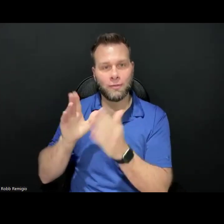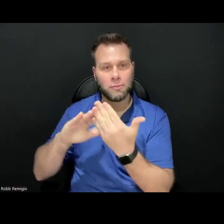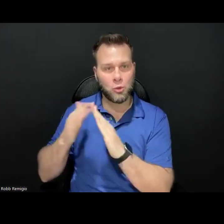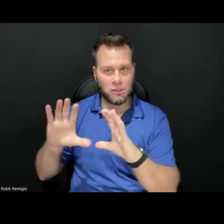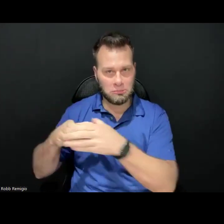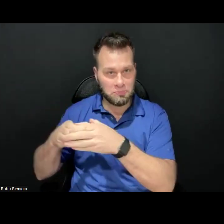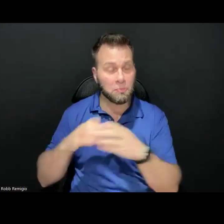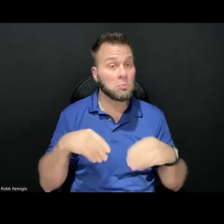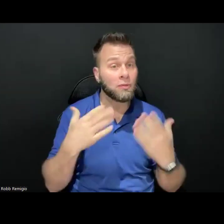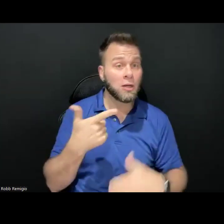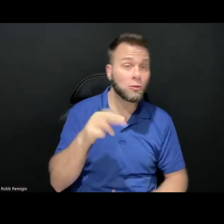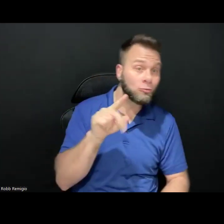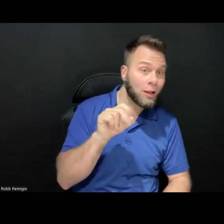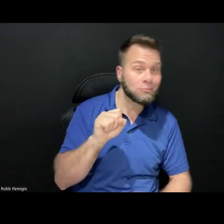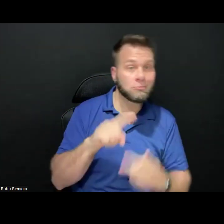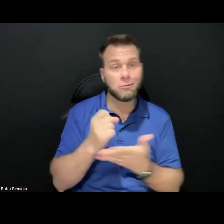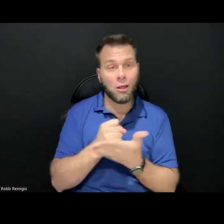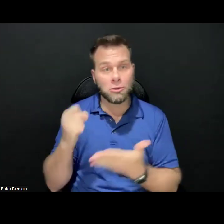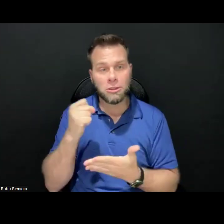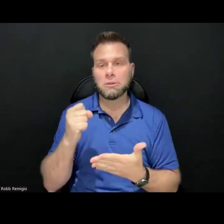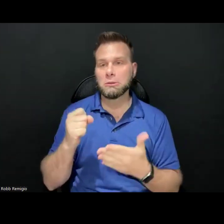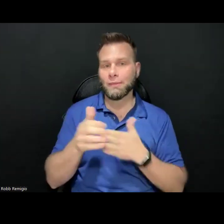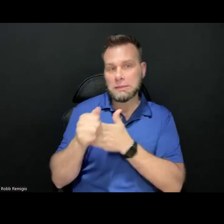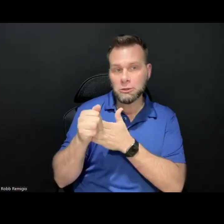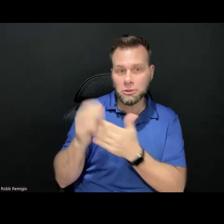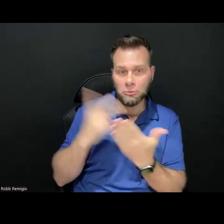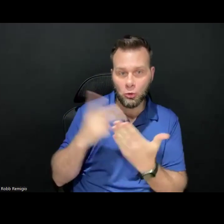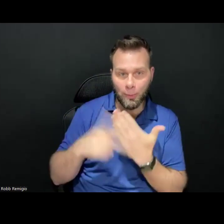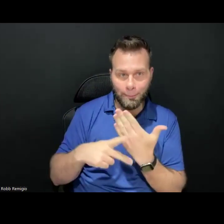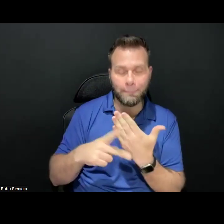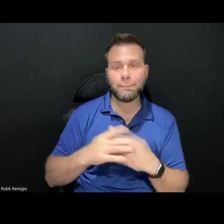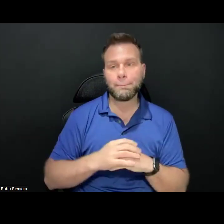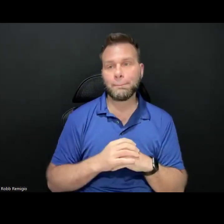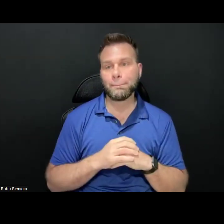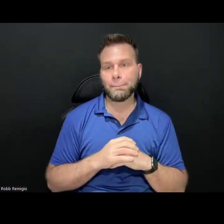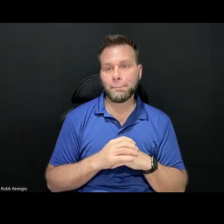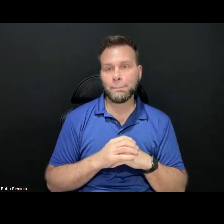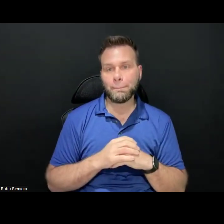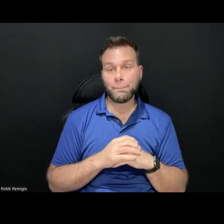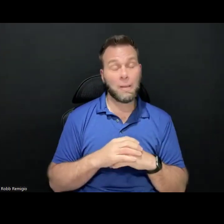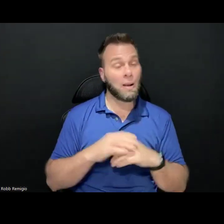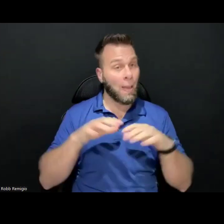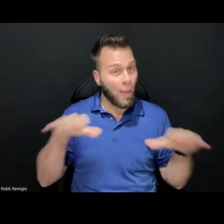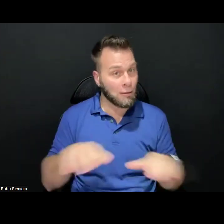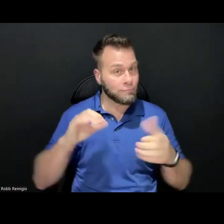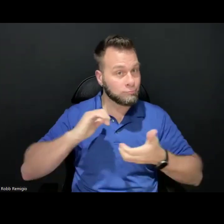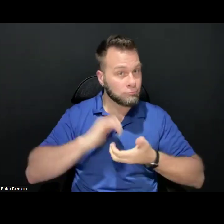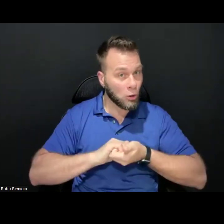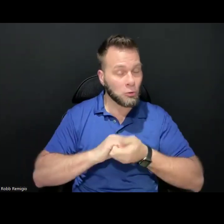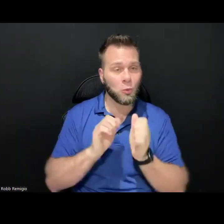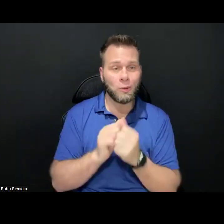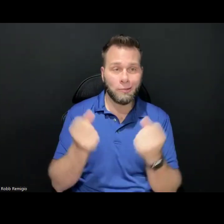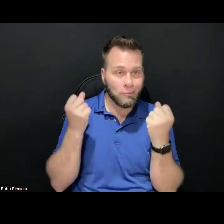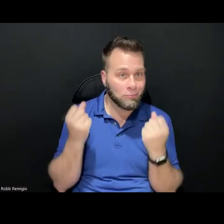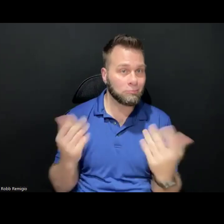grants, scholarships, we run a leadership program, and we are an active partner with dozens, if not